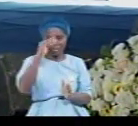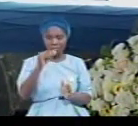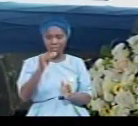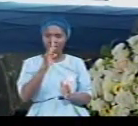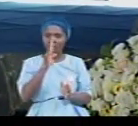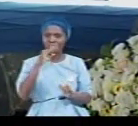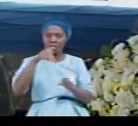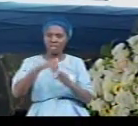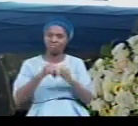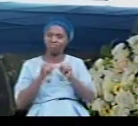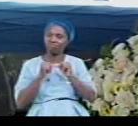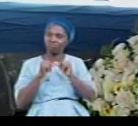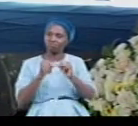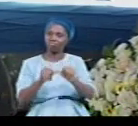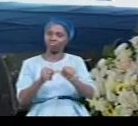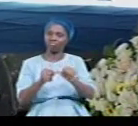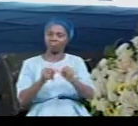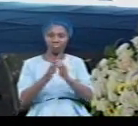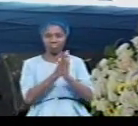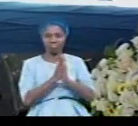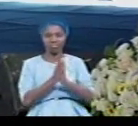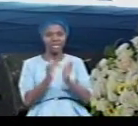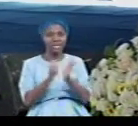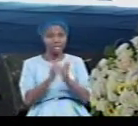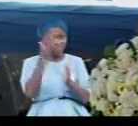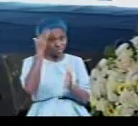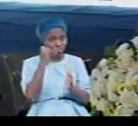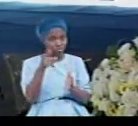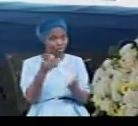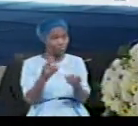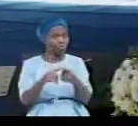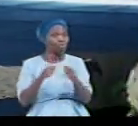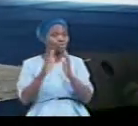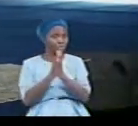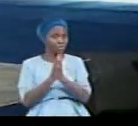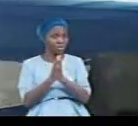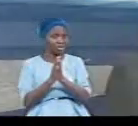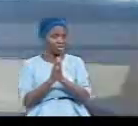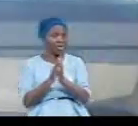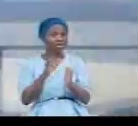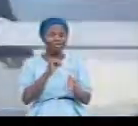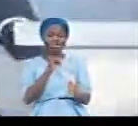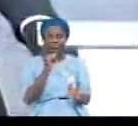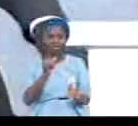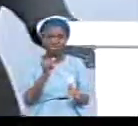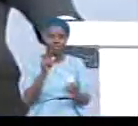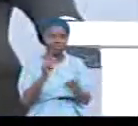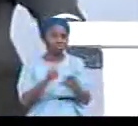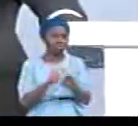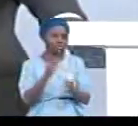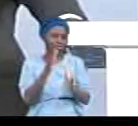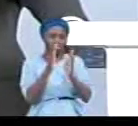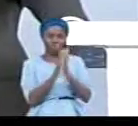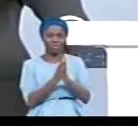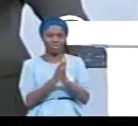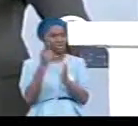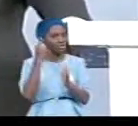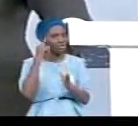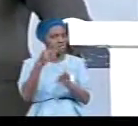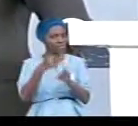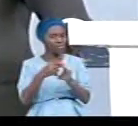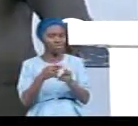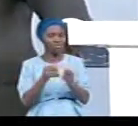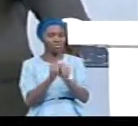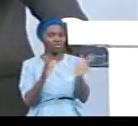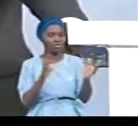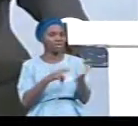the reason you want to pray. It's not just to pray. You want to pray so you can have sufficient grace